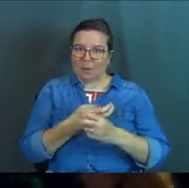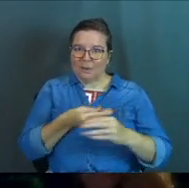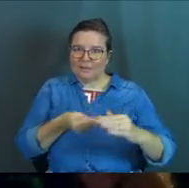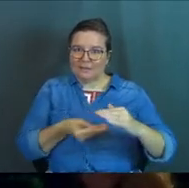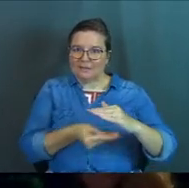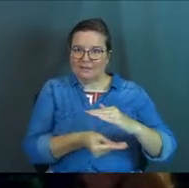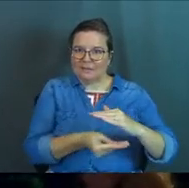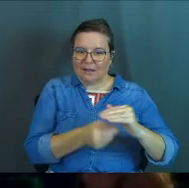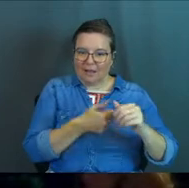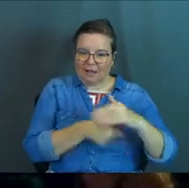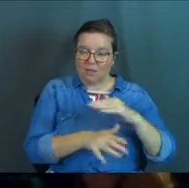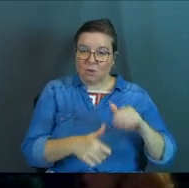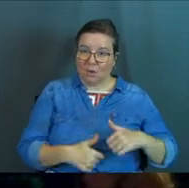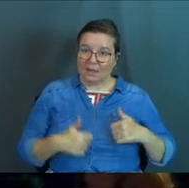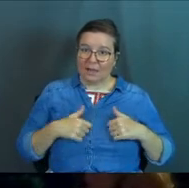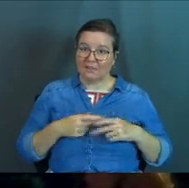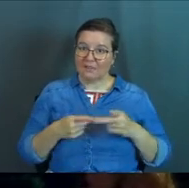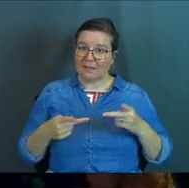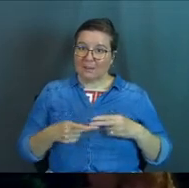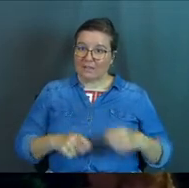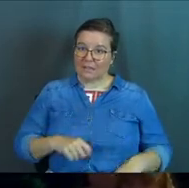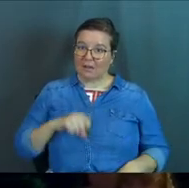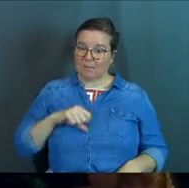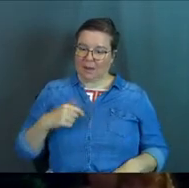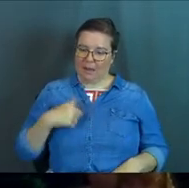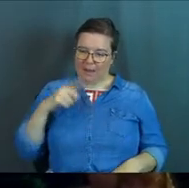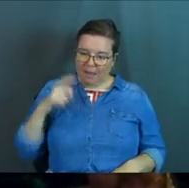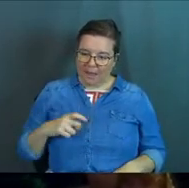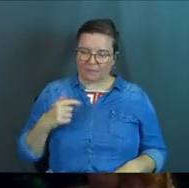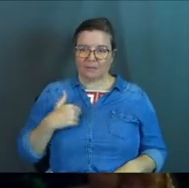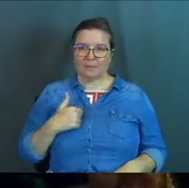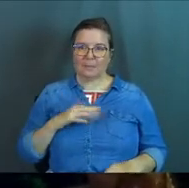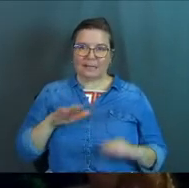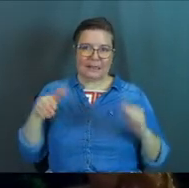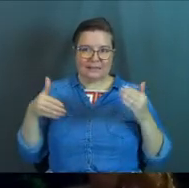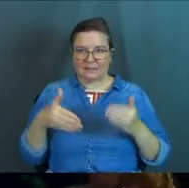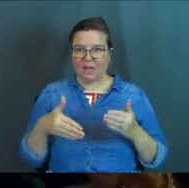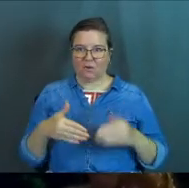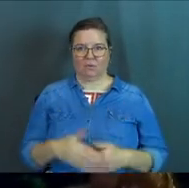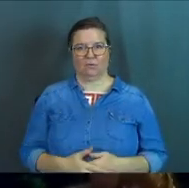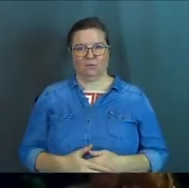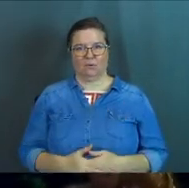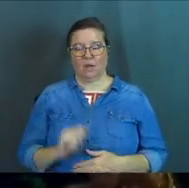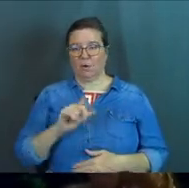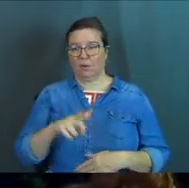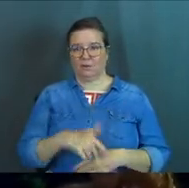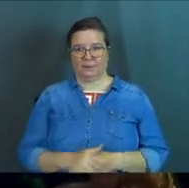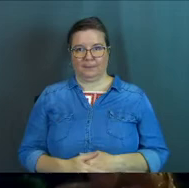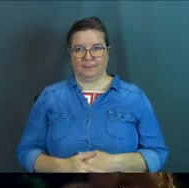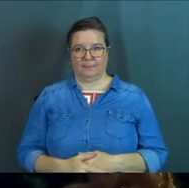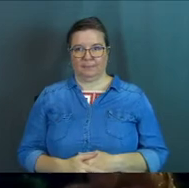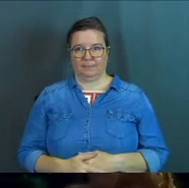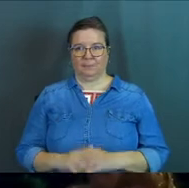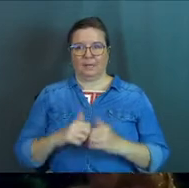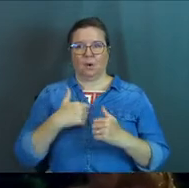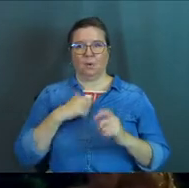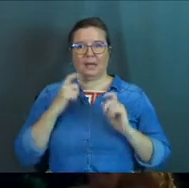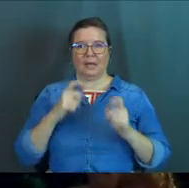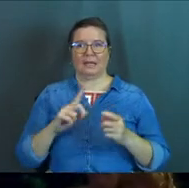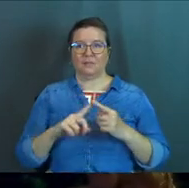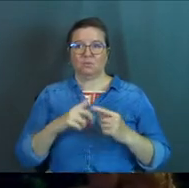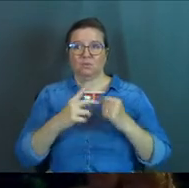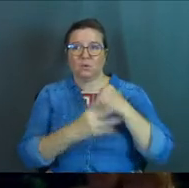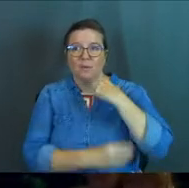every other poison in your life, is this place of pride. Like, I have to be the center at all times. How can I give